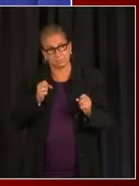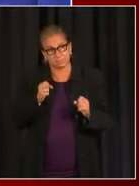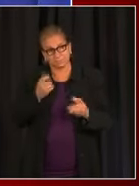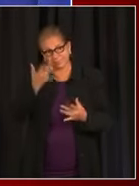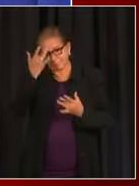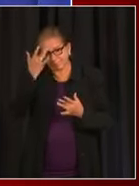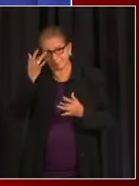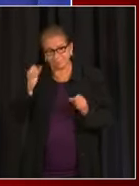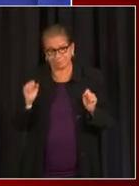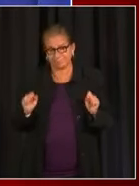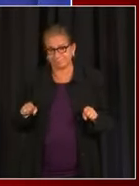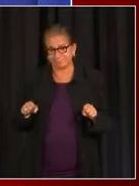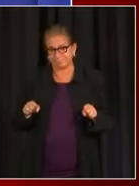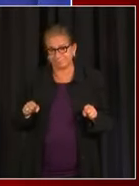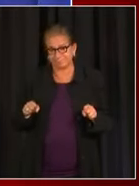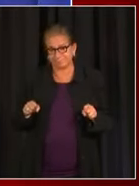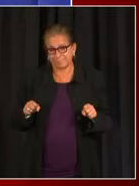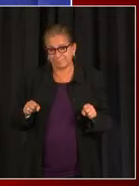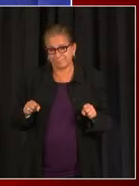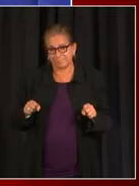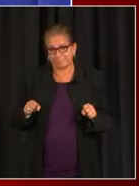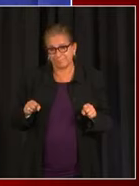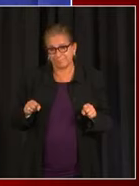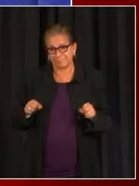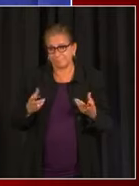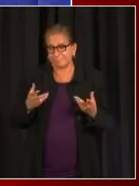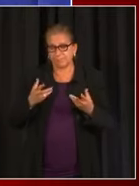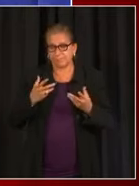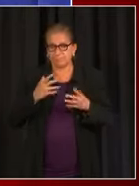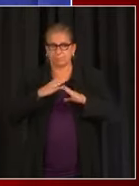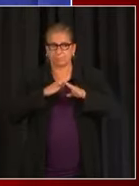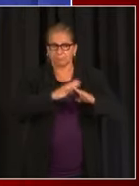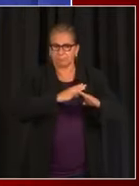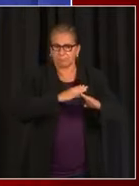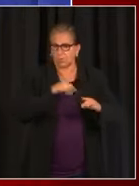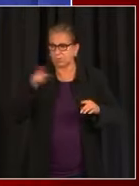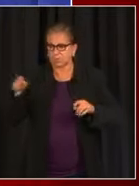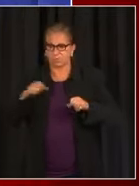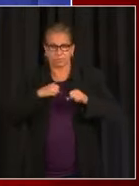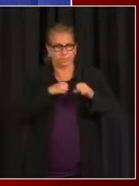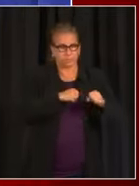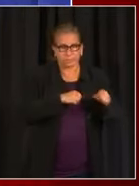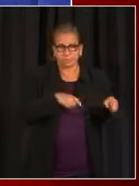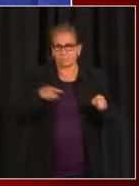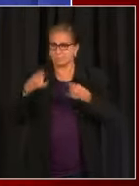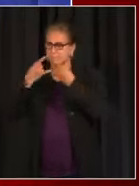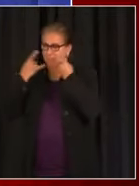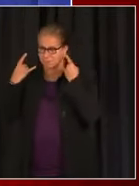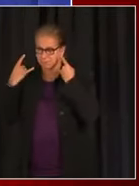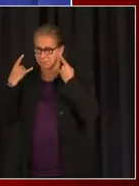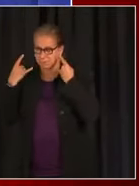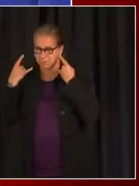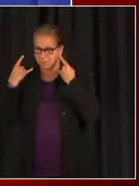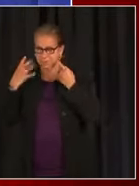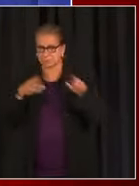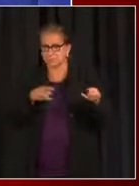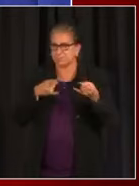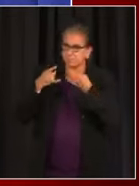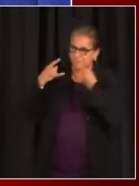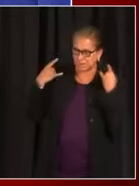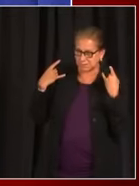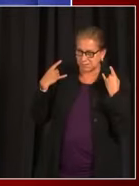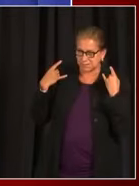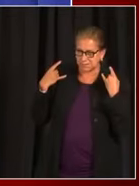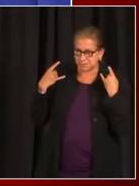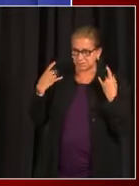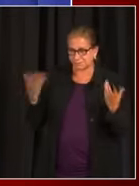get COVID-19, you're benefited from wearing a mask because it helps to protect those other folks in your home who can't get that protection just by